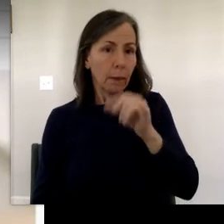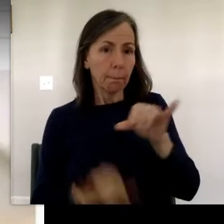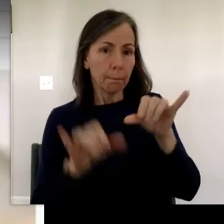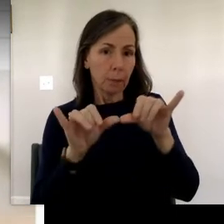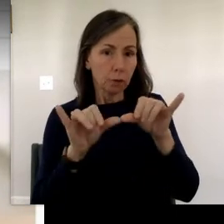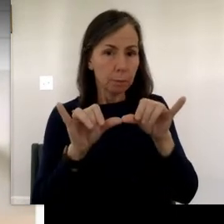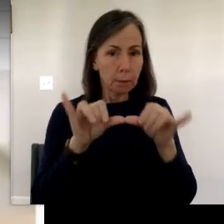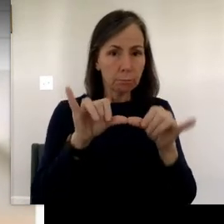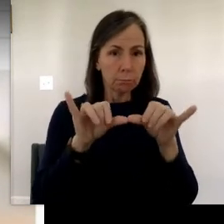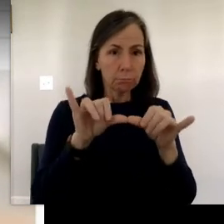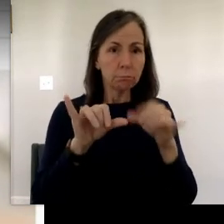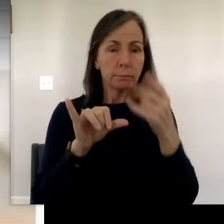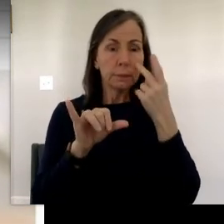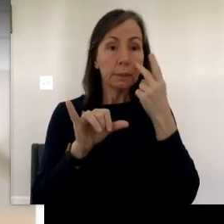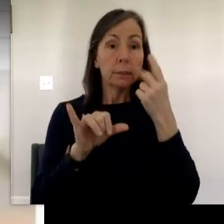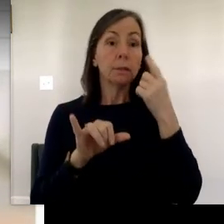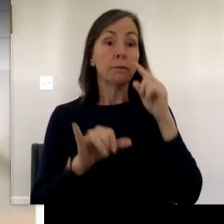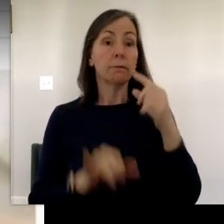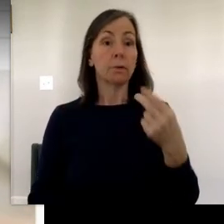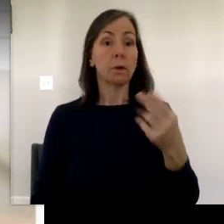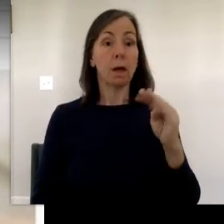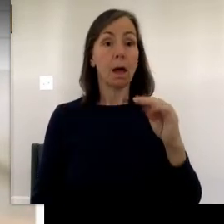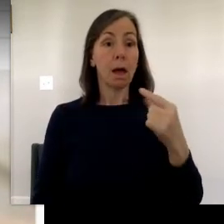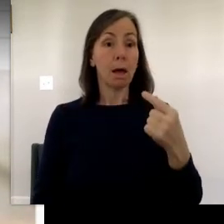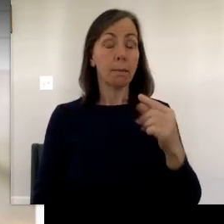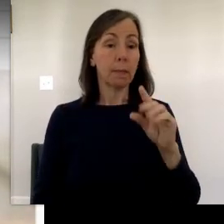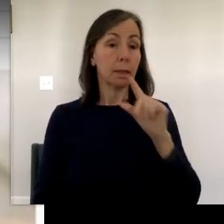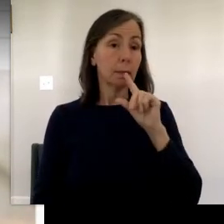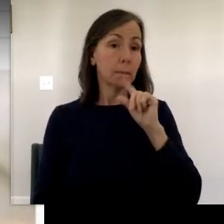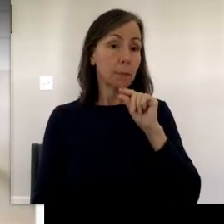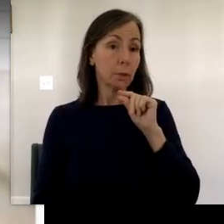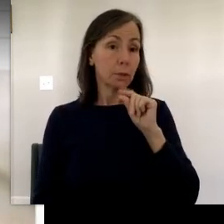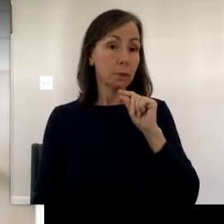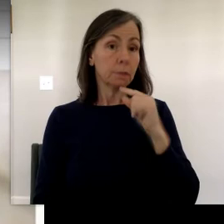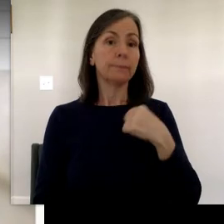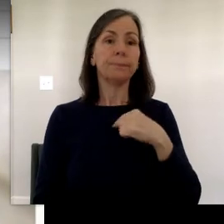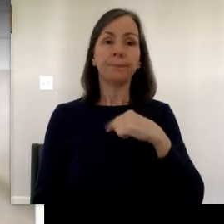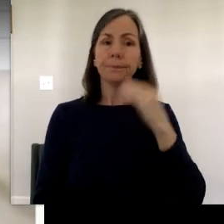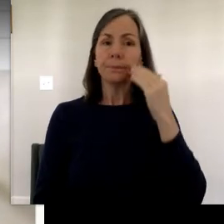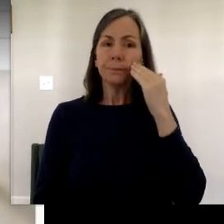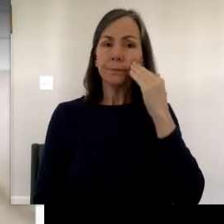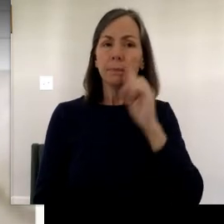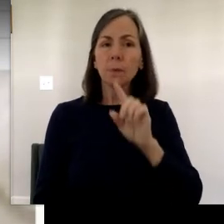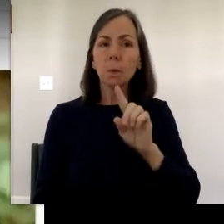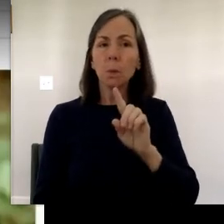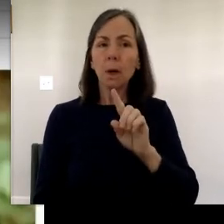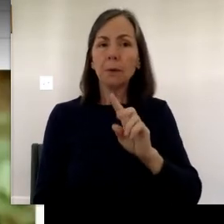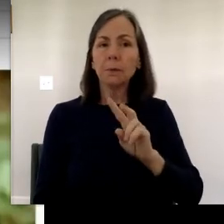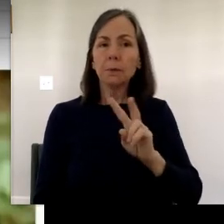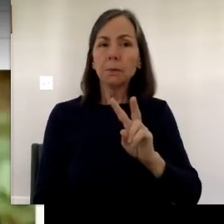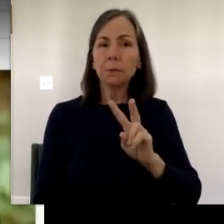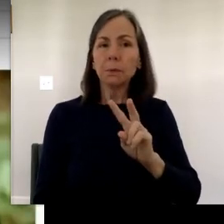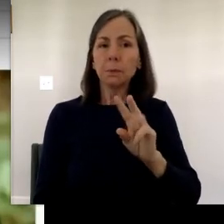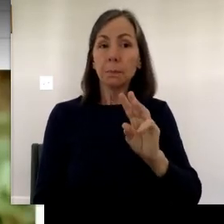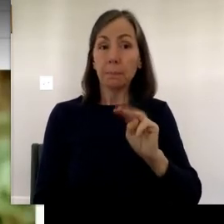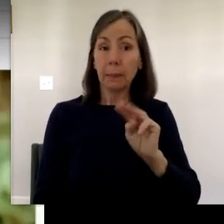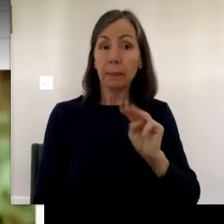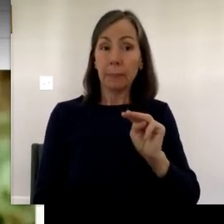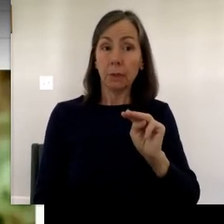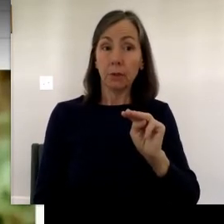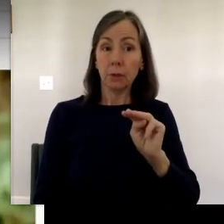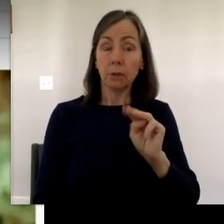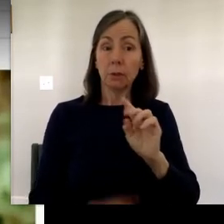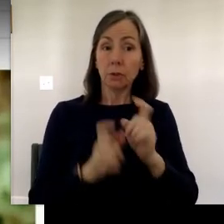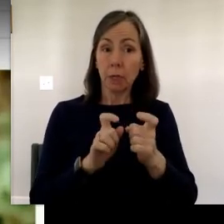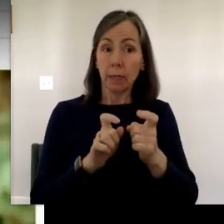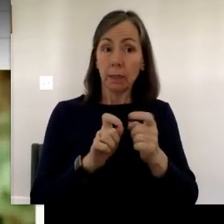In the case of hummingbirds, we know that a 1 or 2 millimeter change in length can